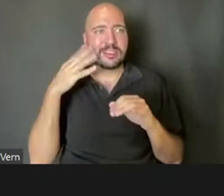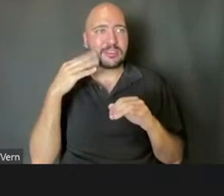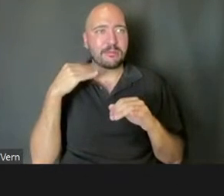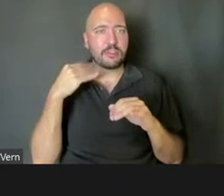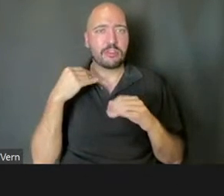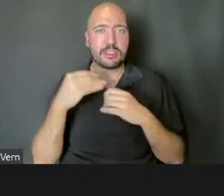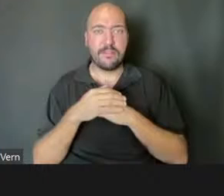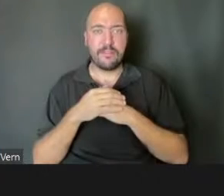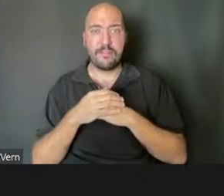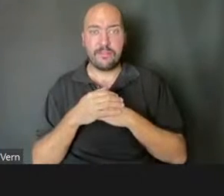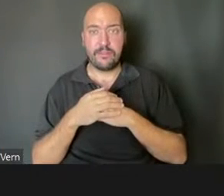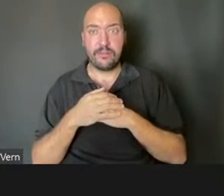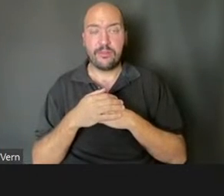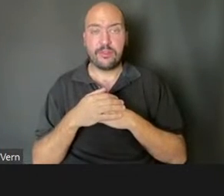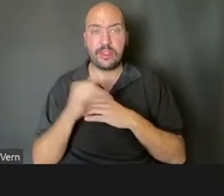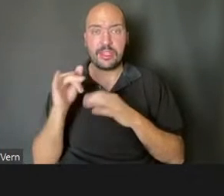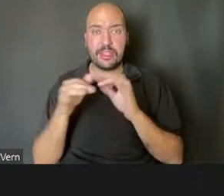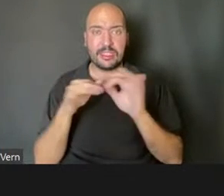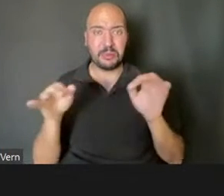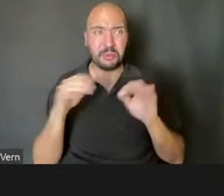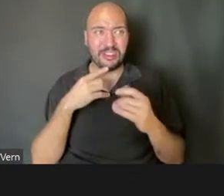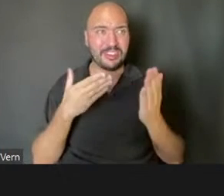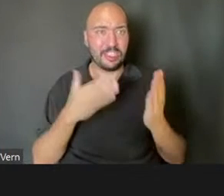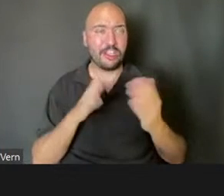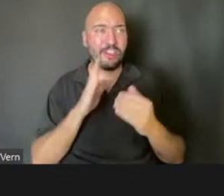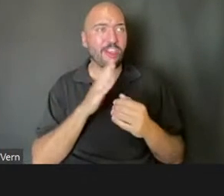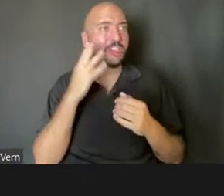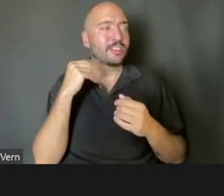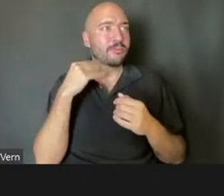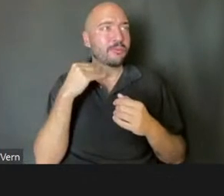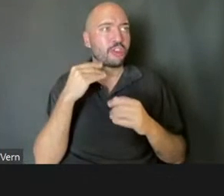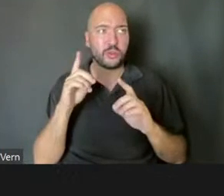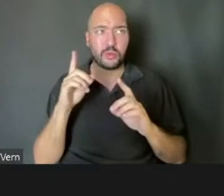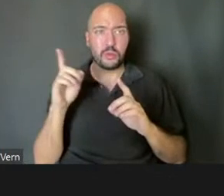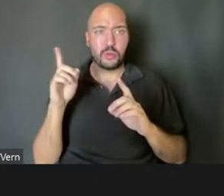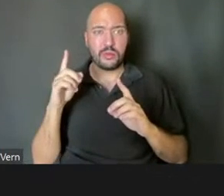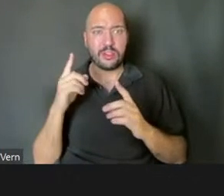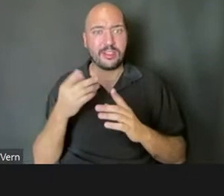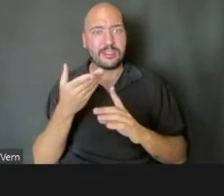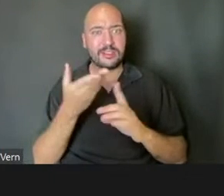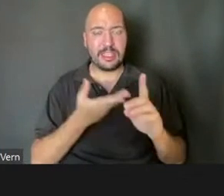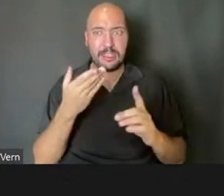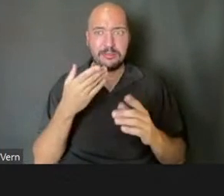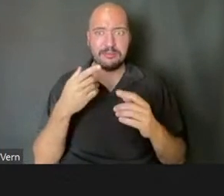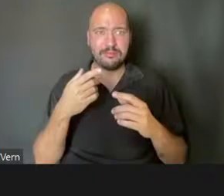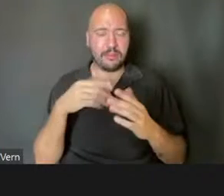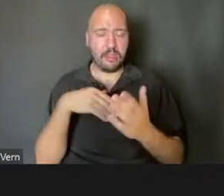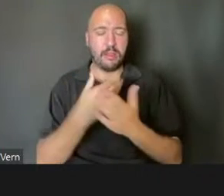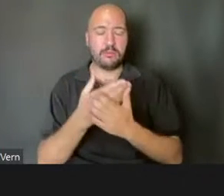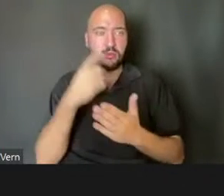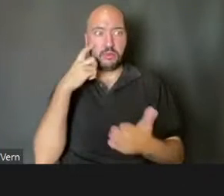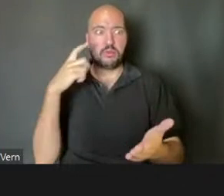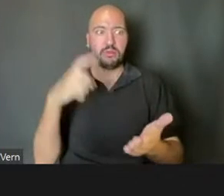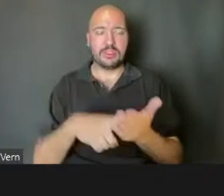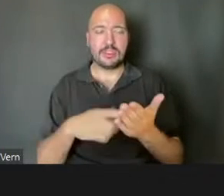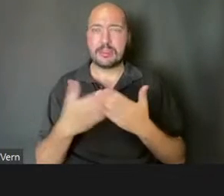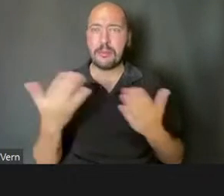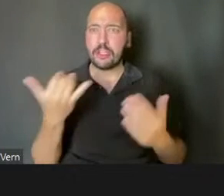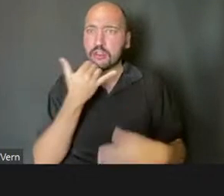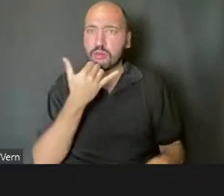of that language is their experience in which they come to realization that something is